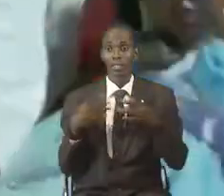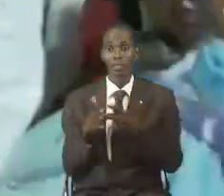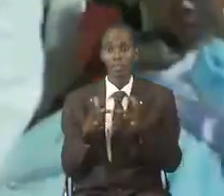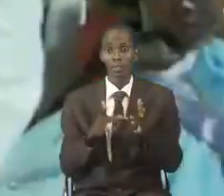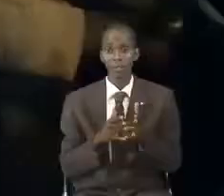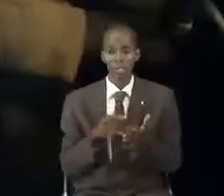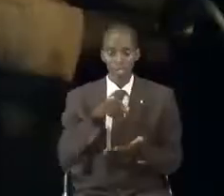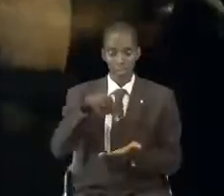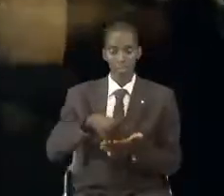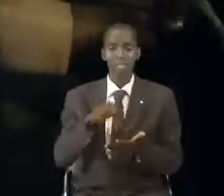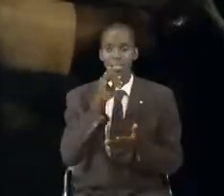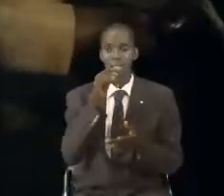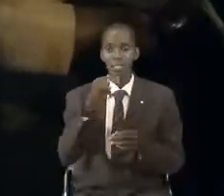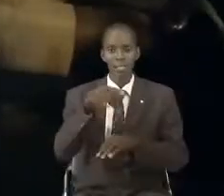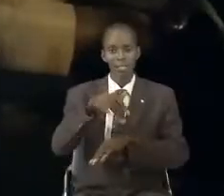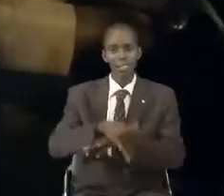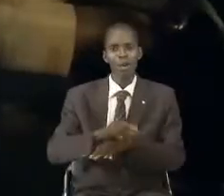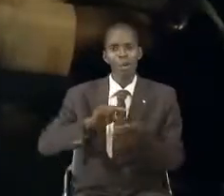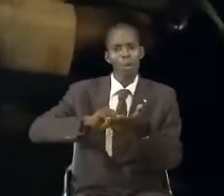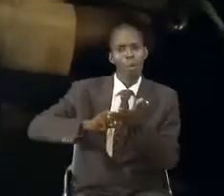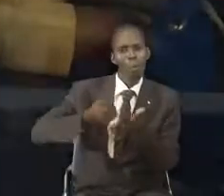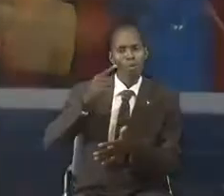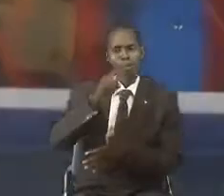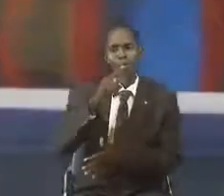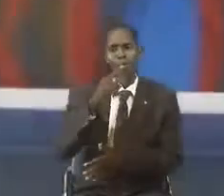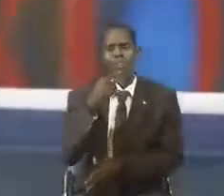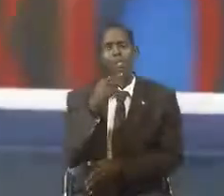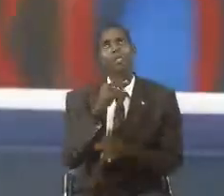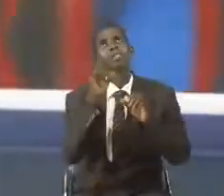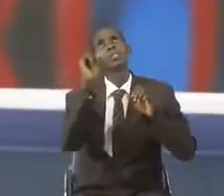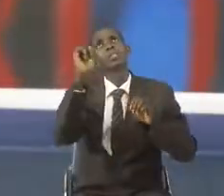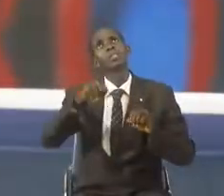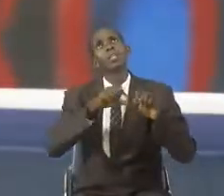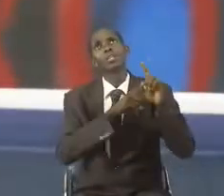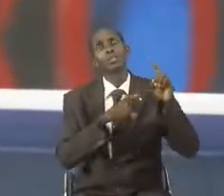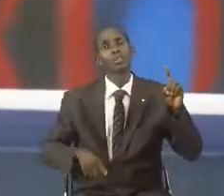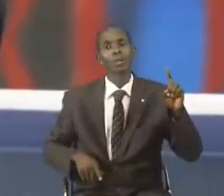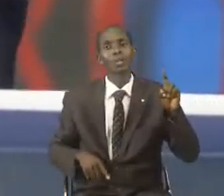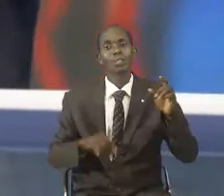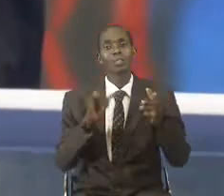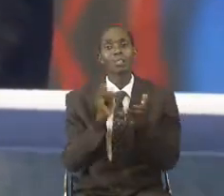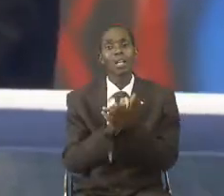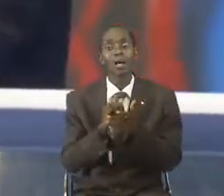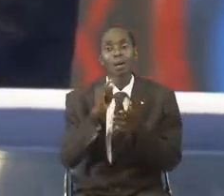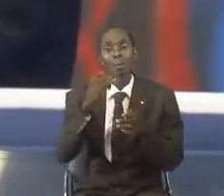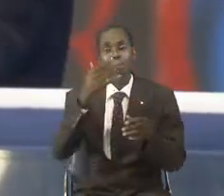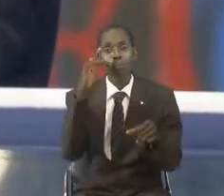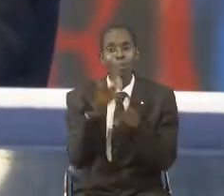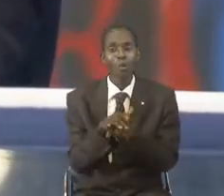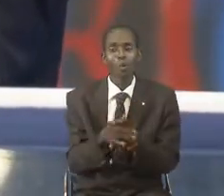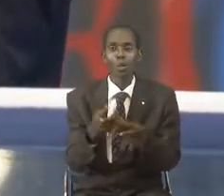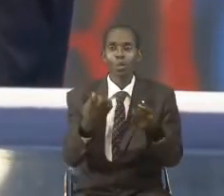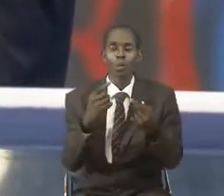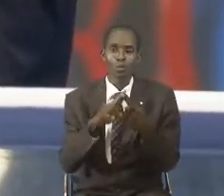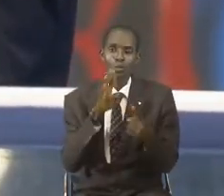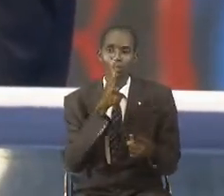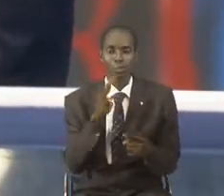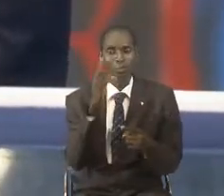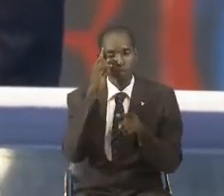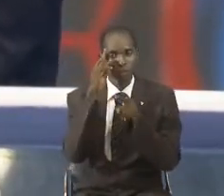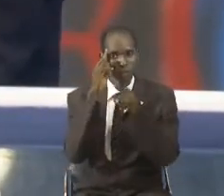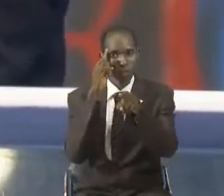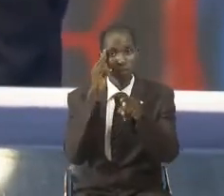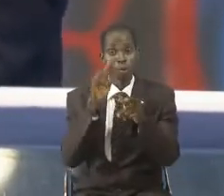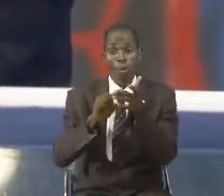you. As you give your life to Christ, and this is the night, the moment you say, yes, Lord,